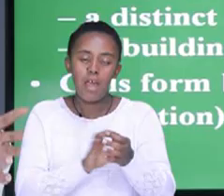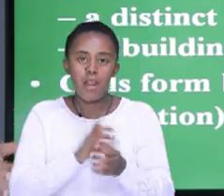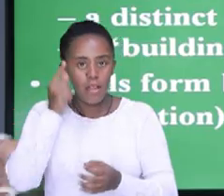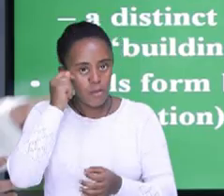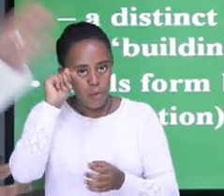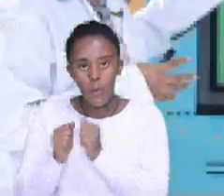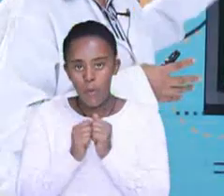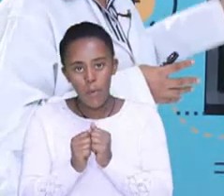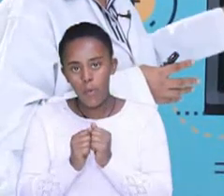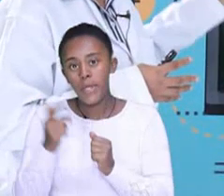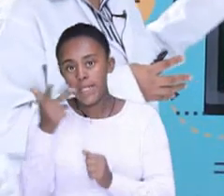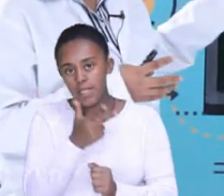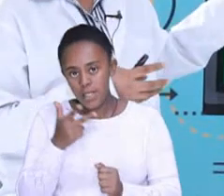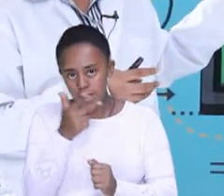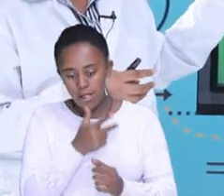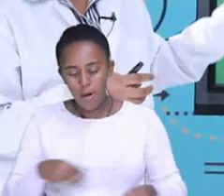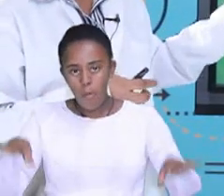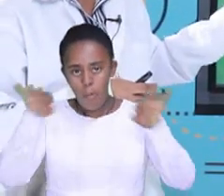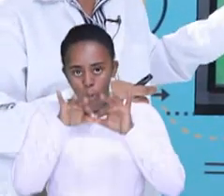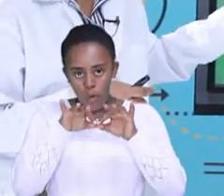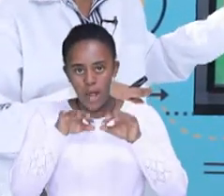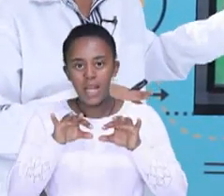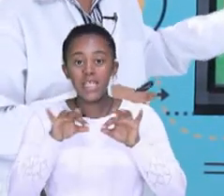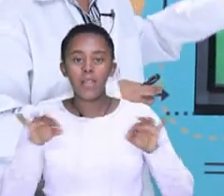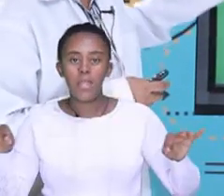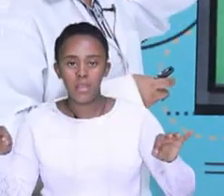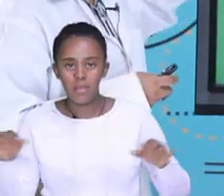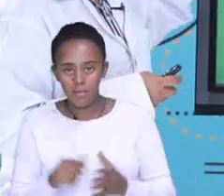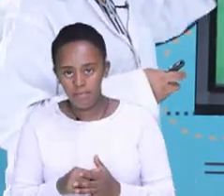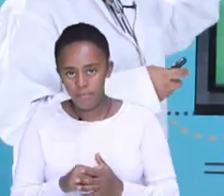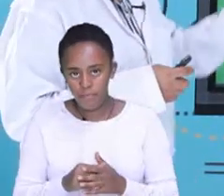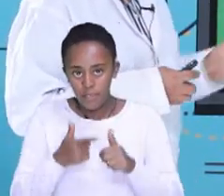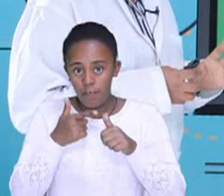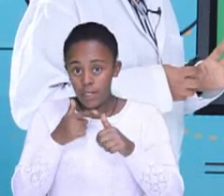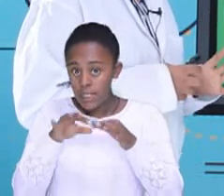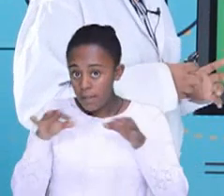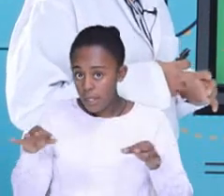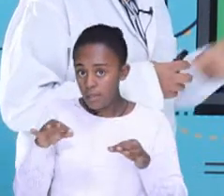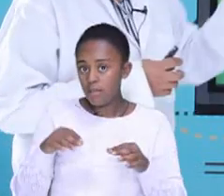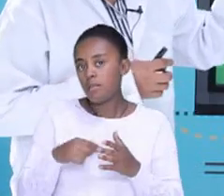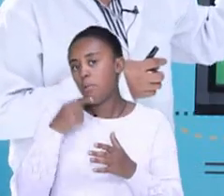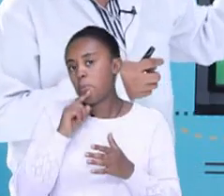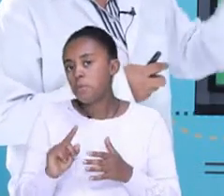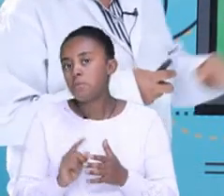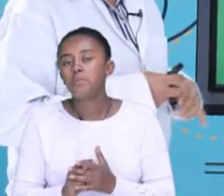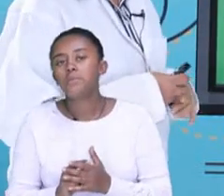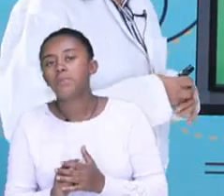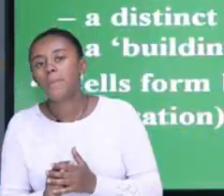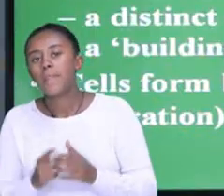theory with three important statements. The first statement of